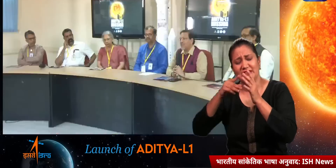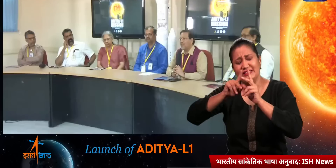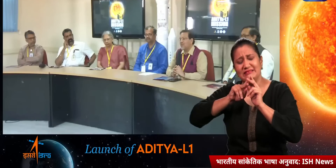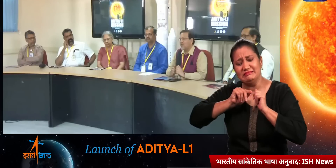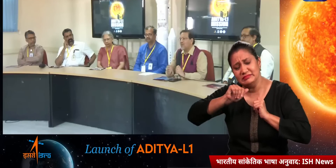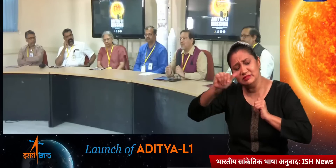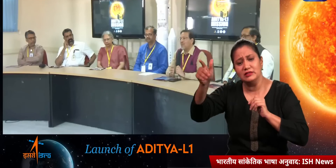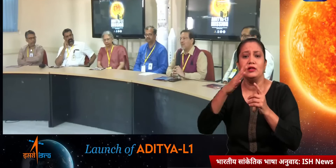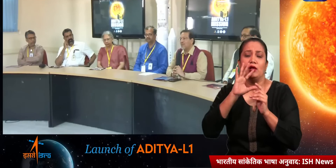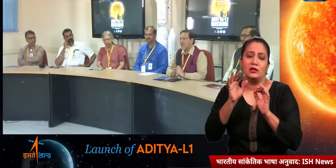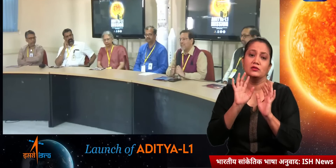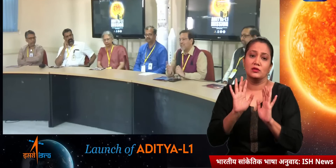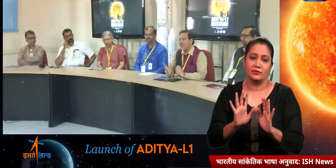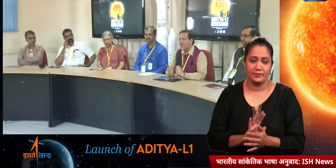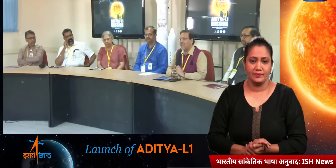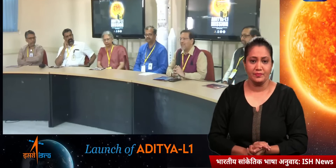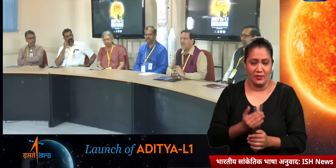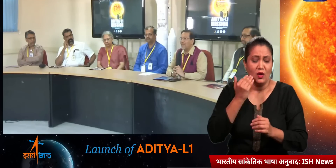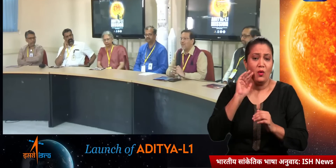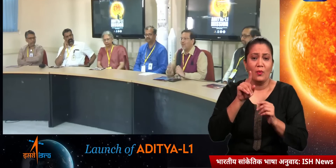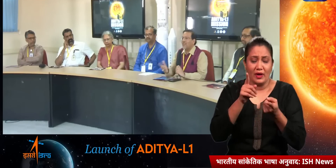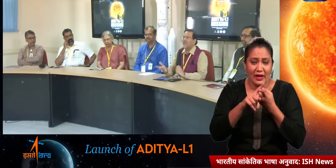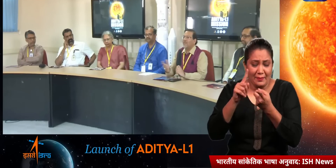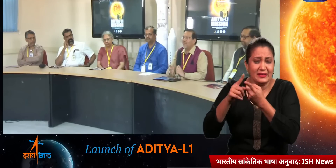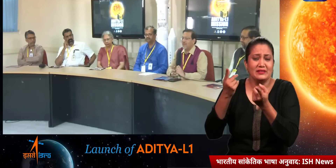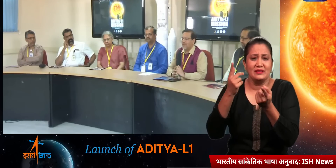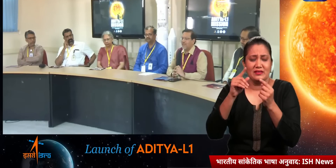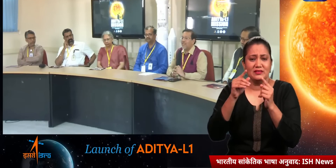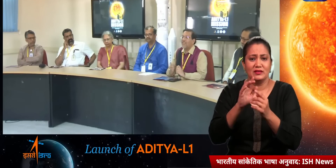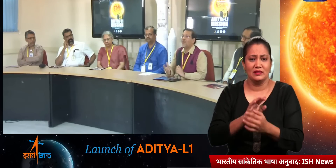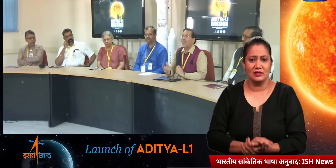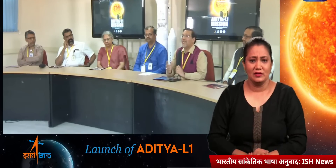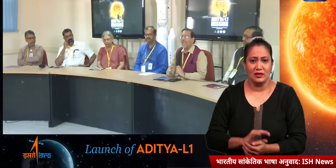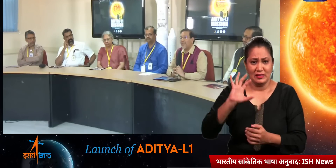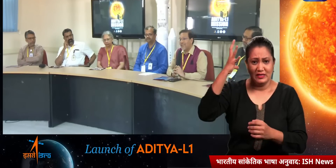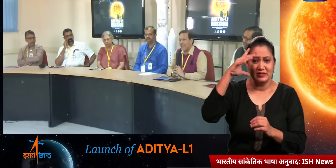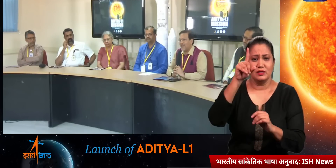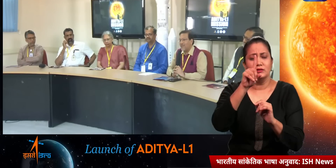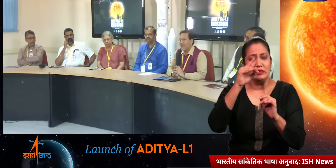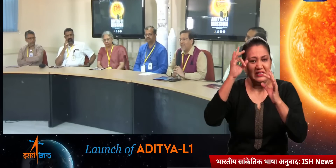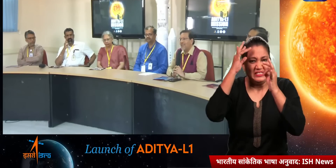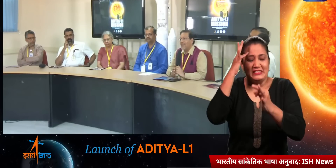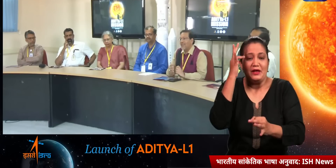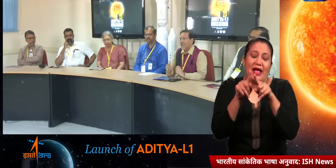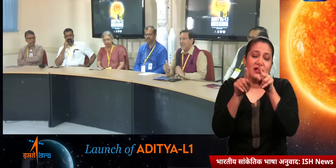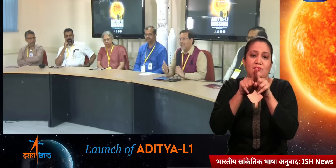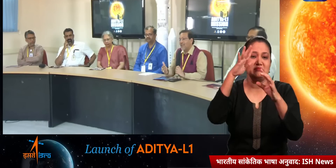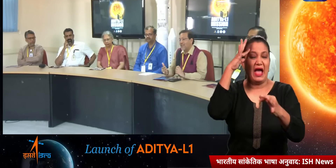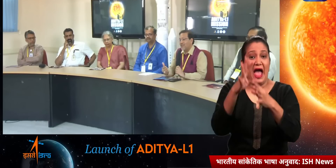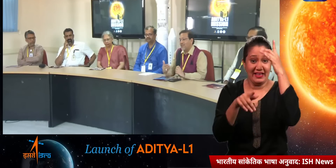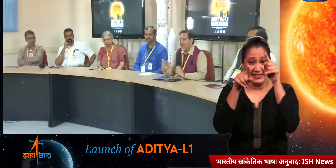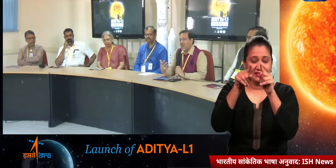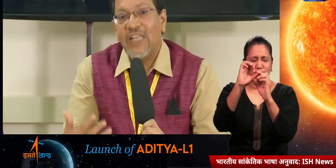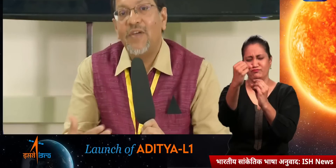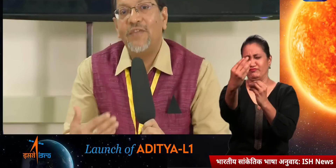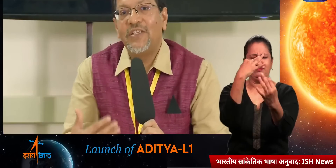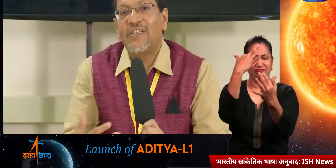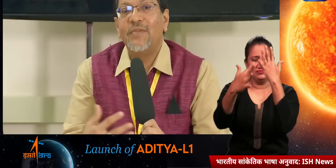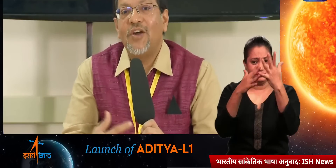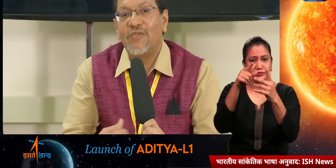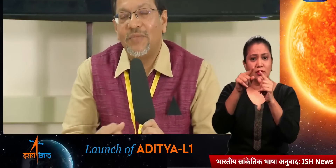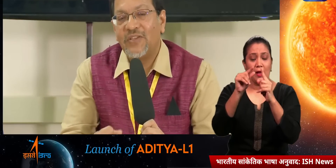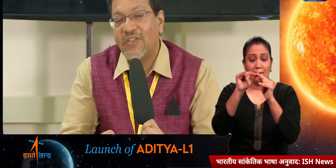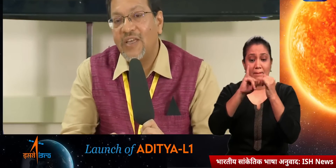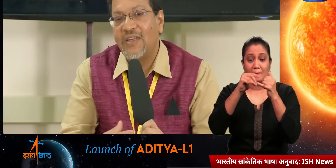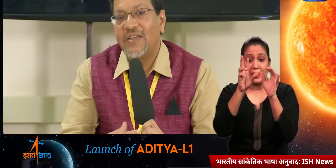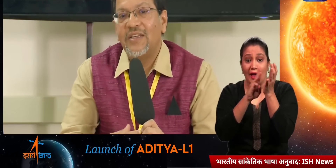essential for us to know, because when the CMEs are happening or the sun is quite angry, the plasma which is